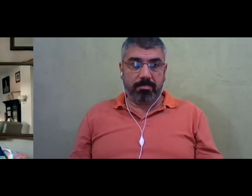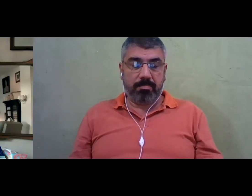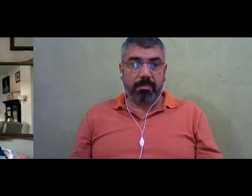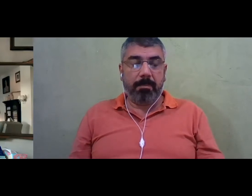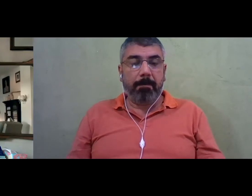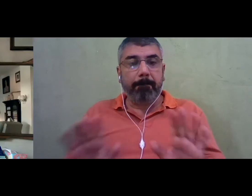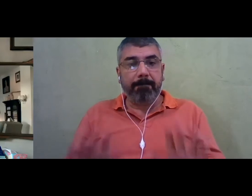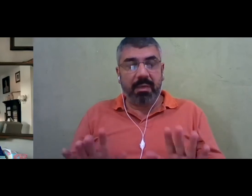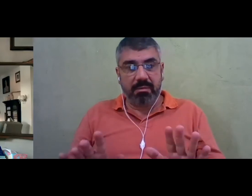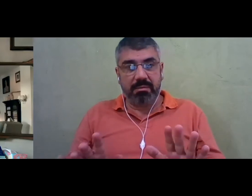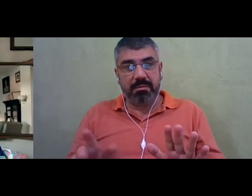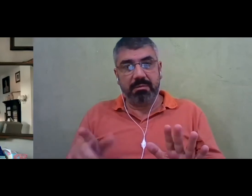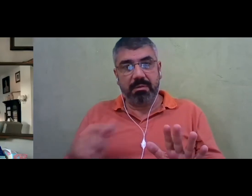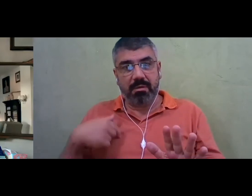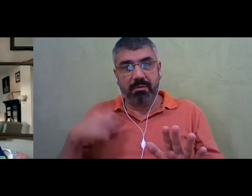put here,